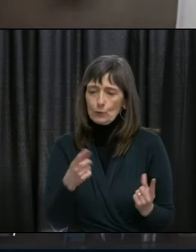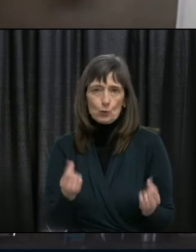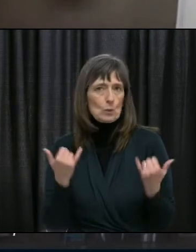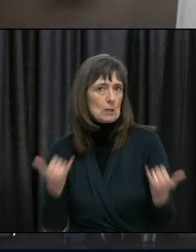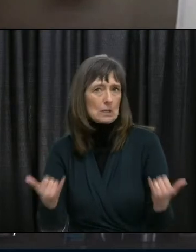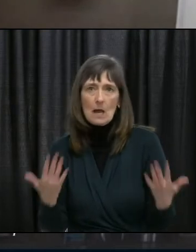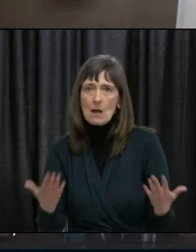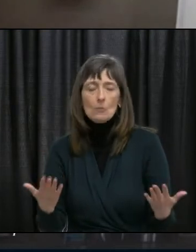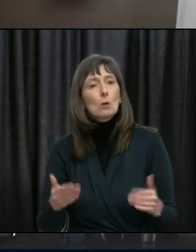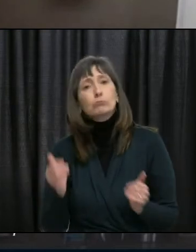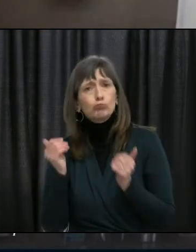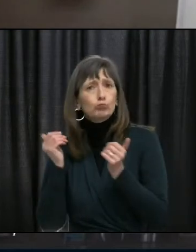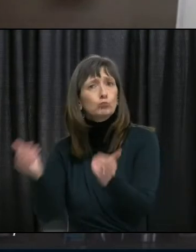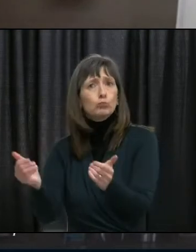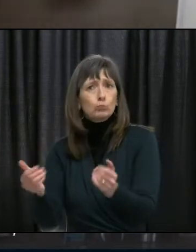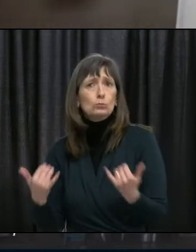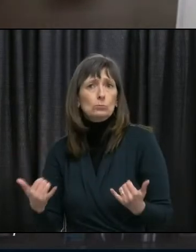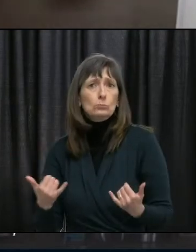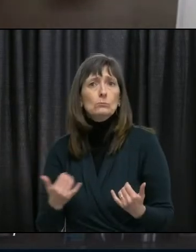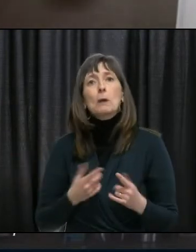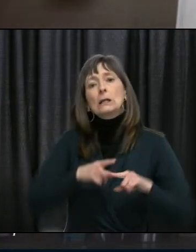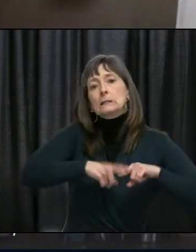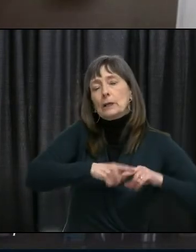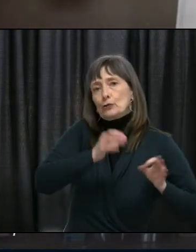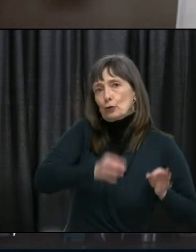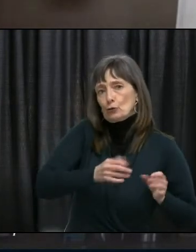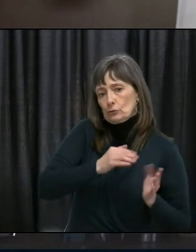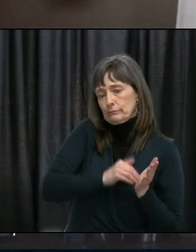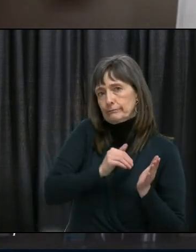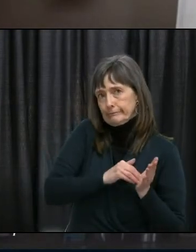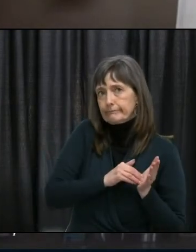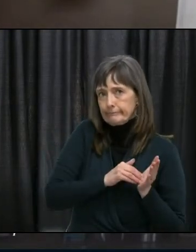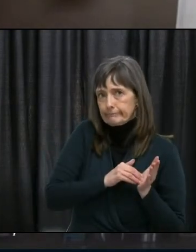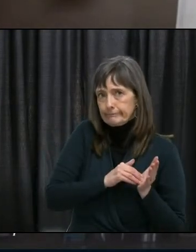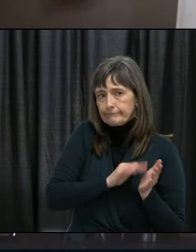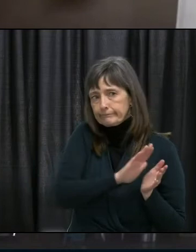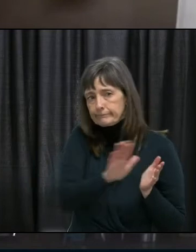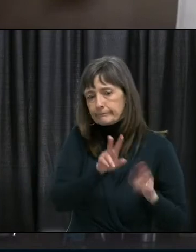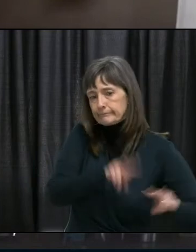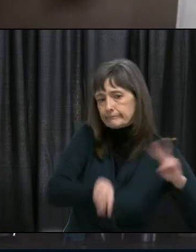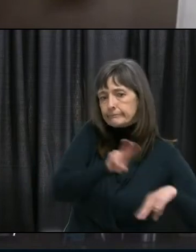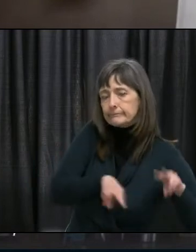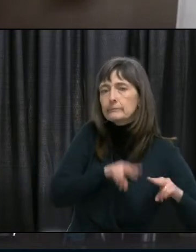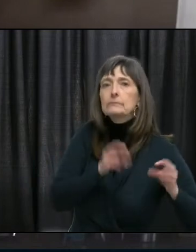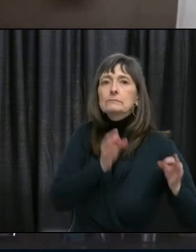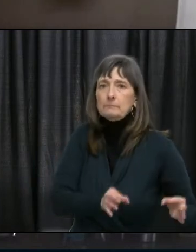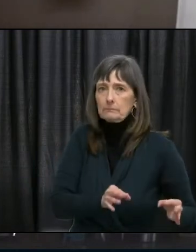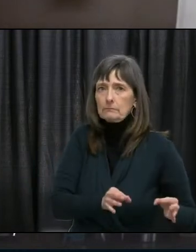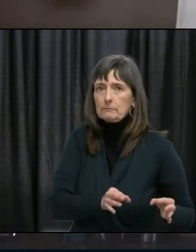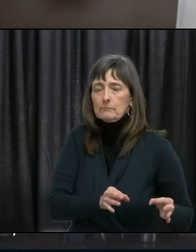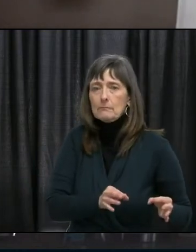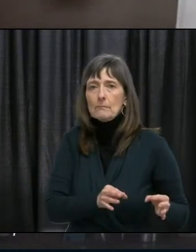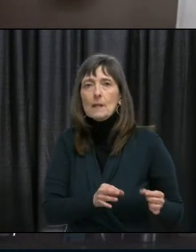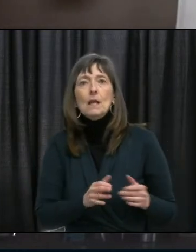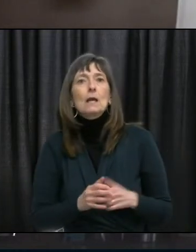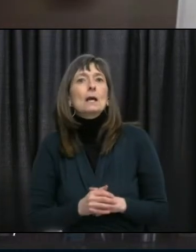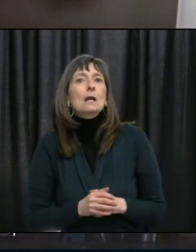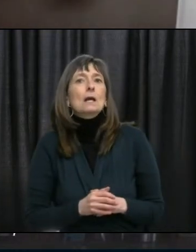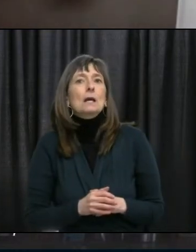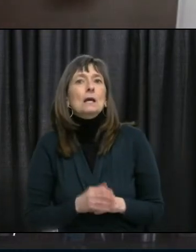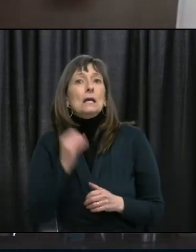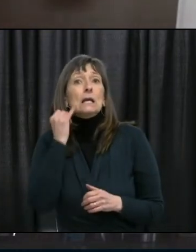clinical decision made on a case-by-case basis. I think should we have a better idea